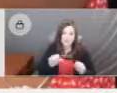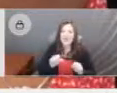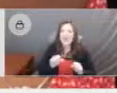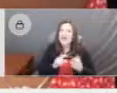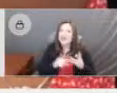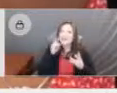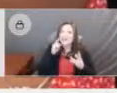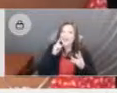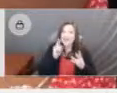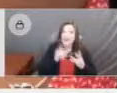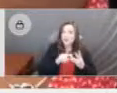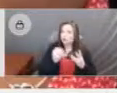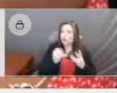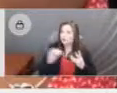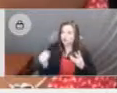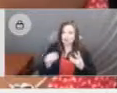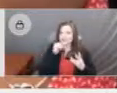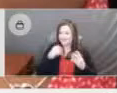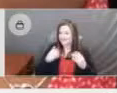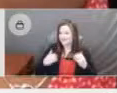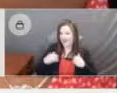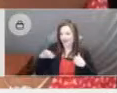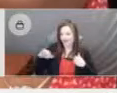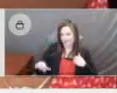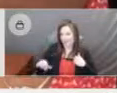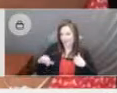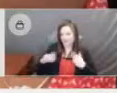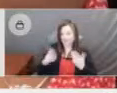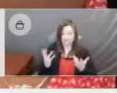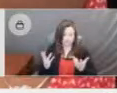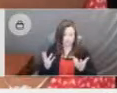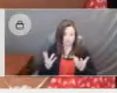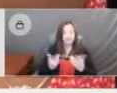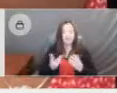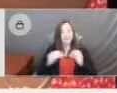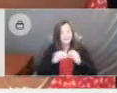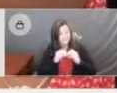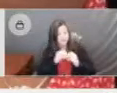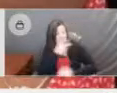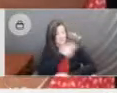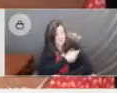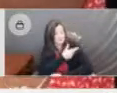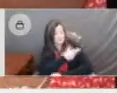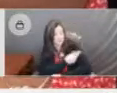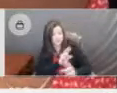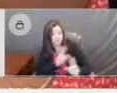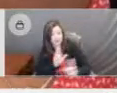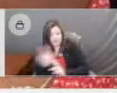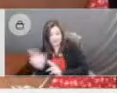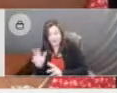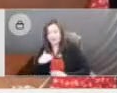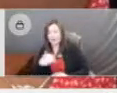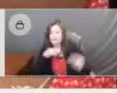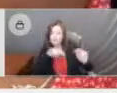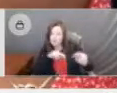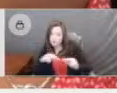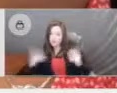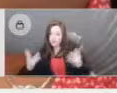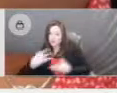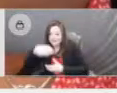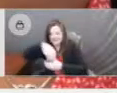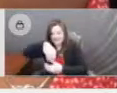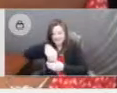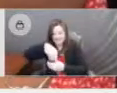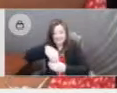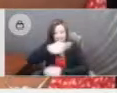Johnson & Johnson vaccine. And, you know, as more vaccines are coming out, we'll have to look closely at those components, which